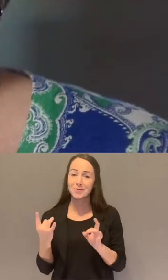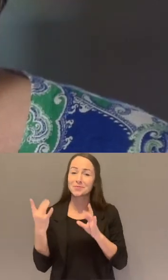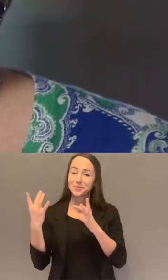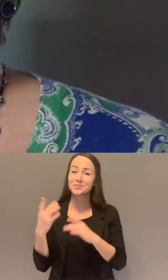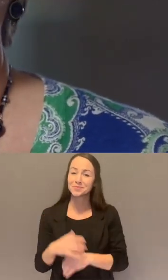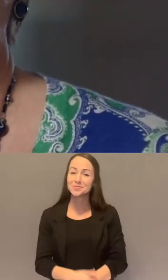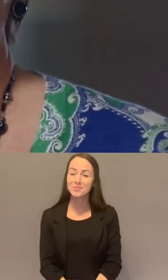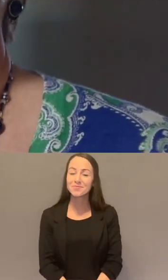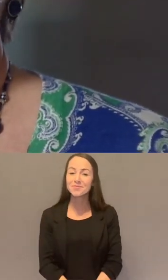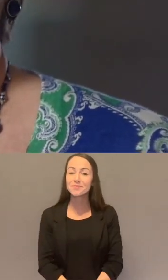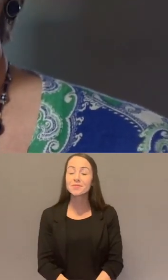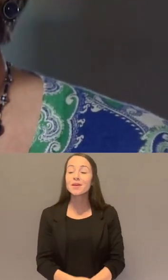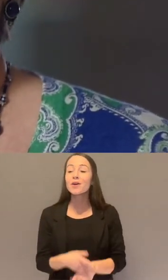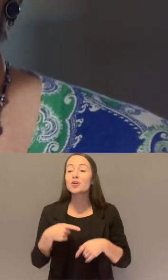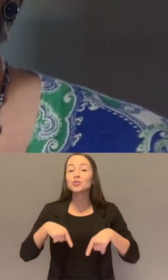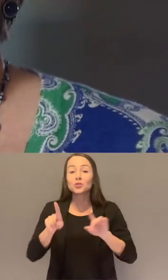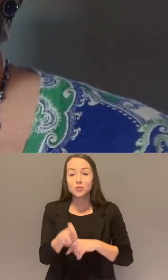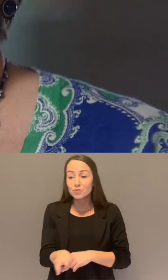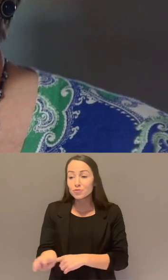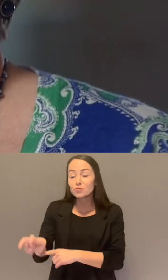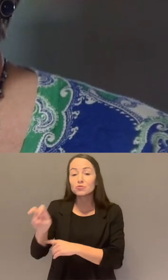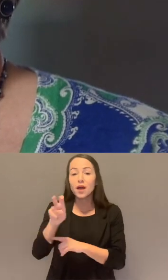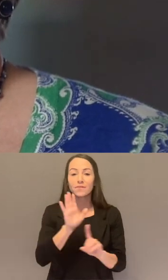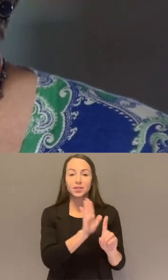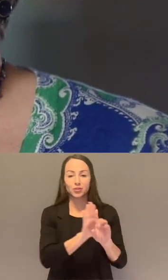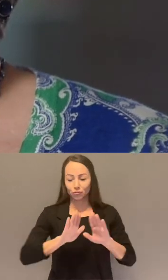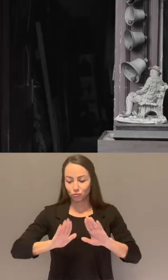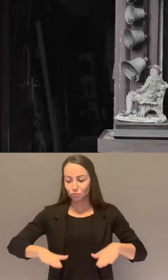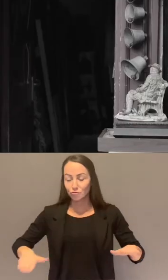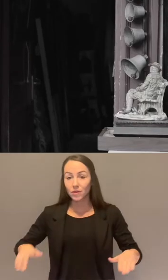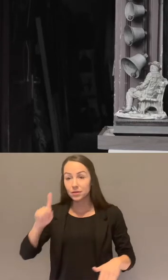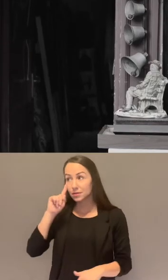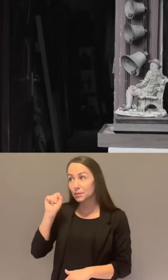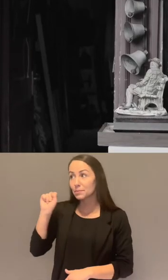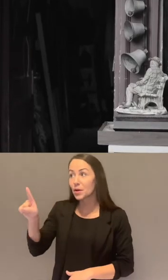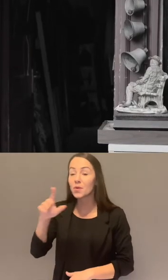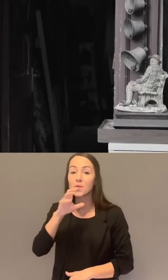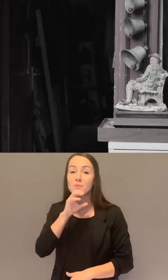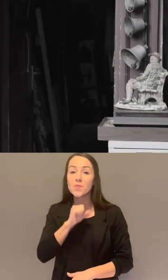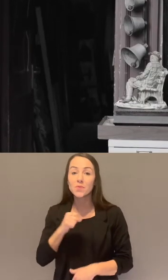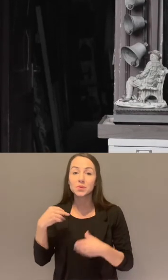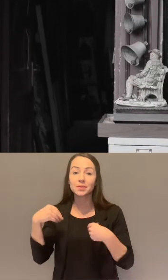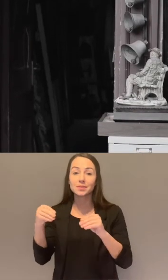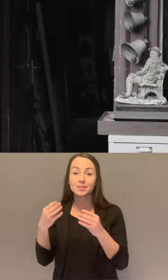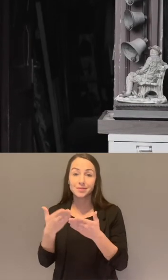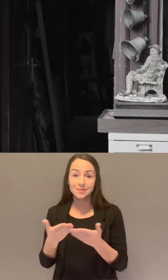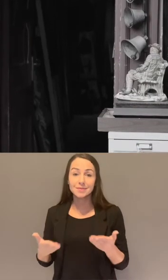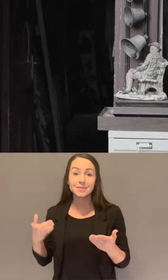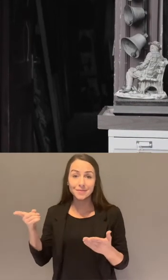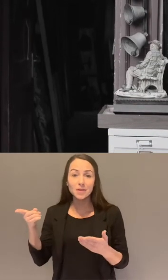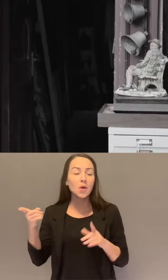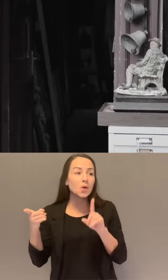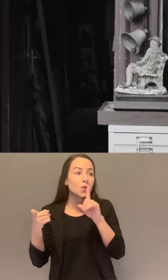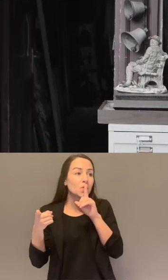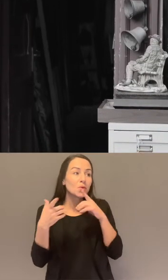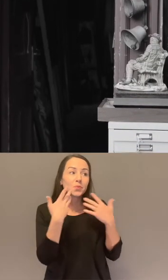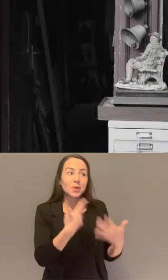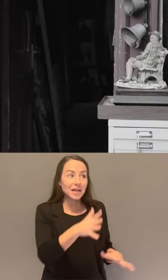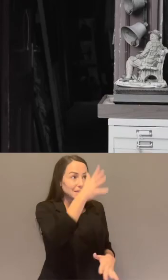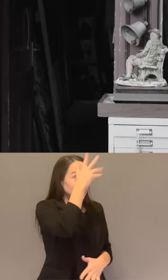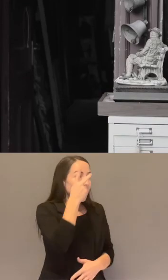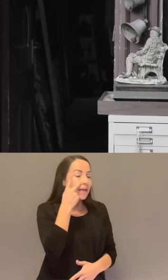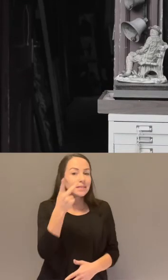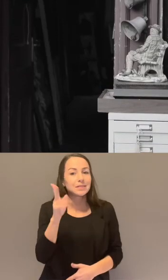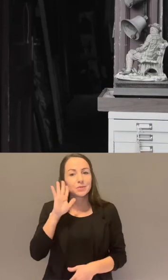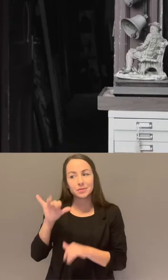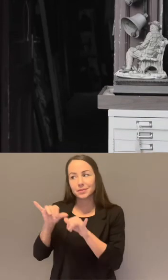take trips, when his children joke, they'd be passing an antique shop and they'd say, "Don't tell Dad, he'll stop and we'll be there